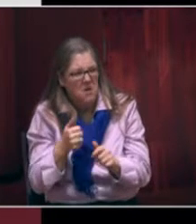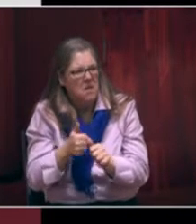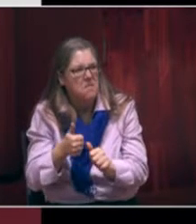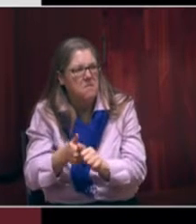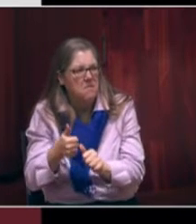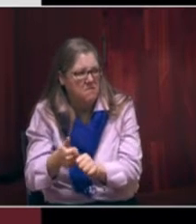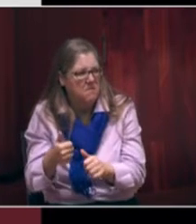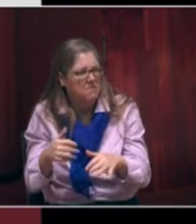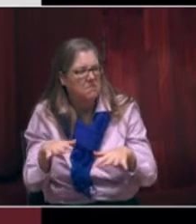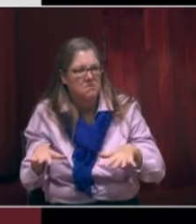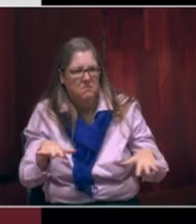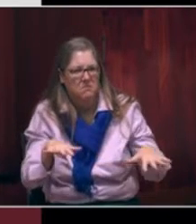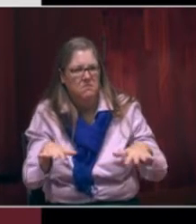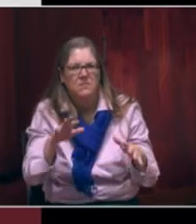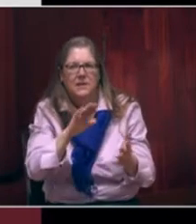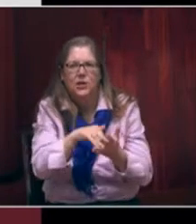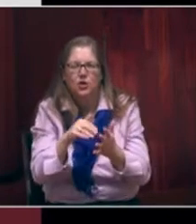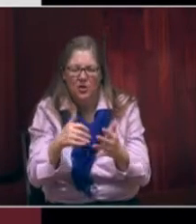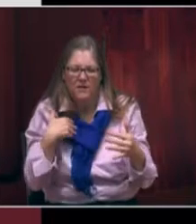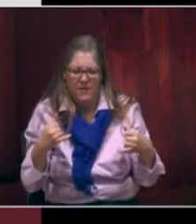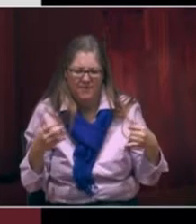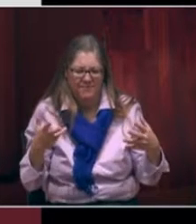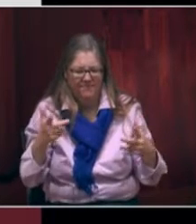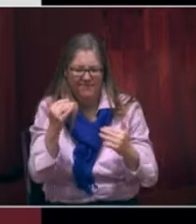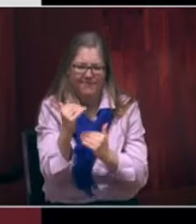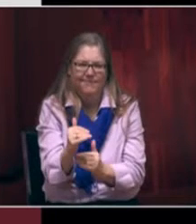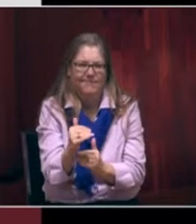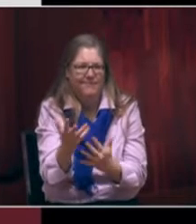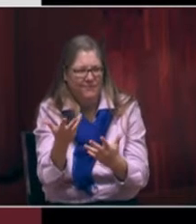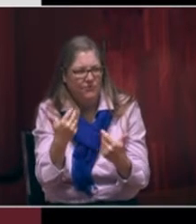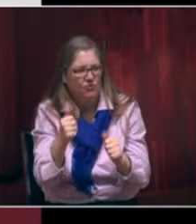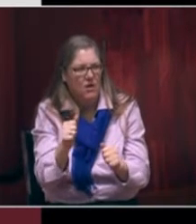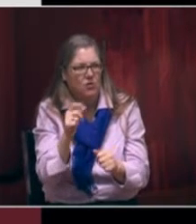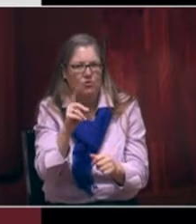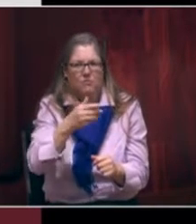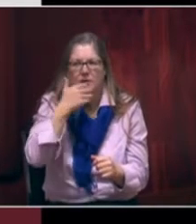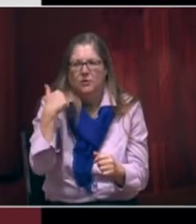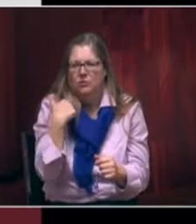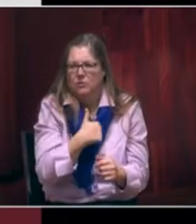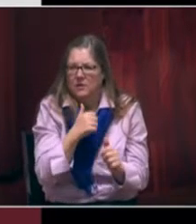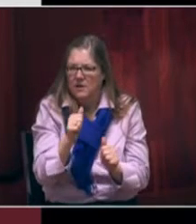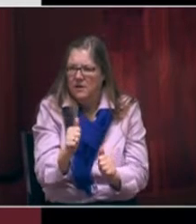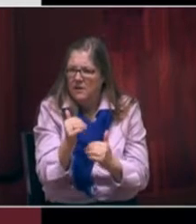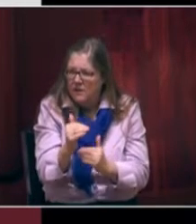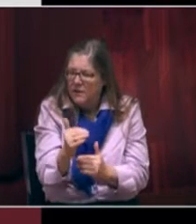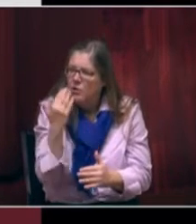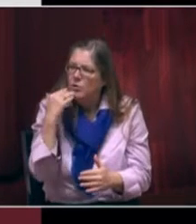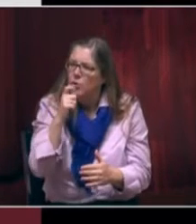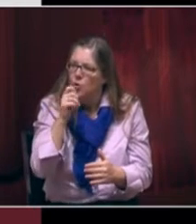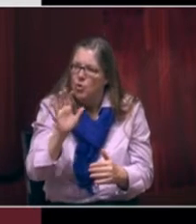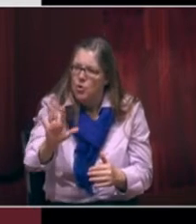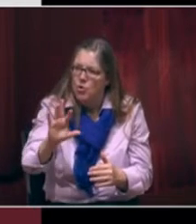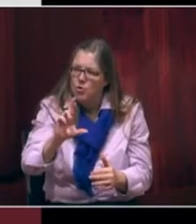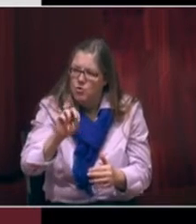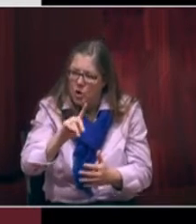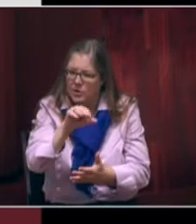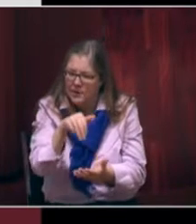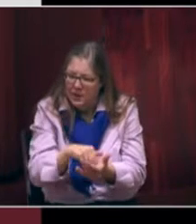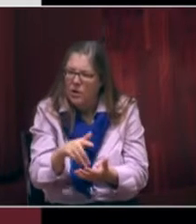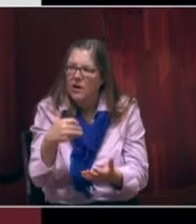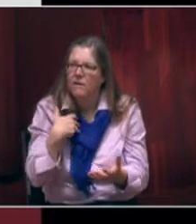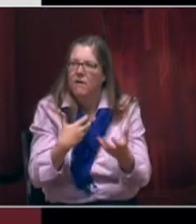in their boundaries. We want to serve the boundaries as much as we can, so you know who your record center is and have some